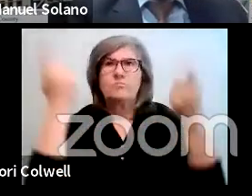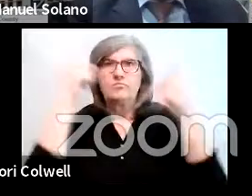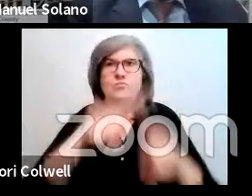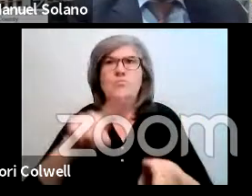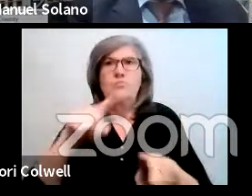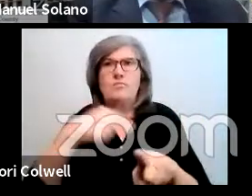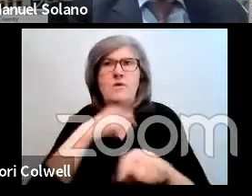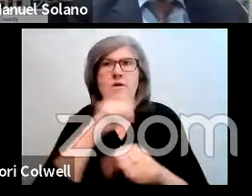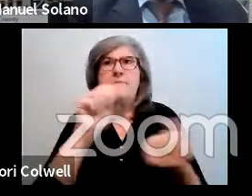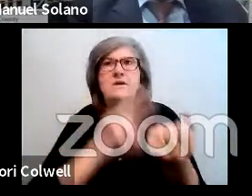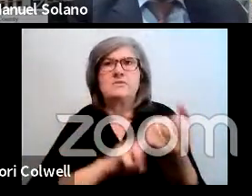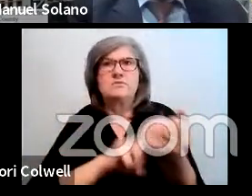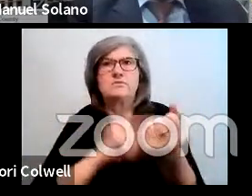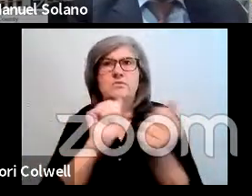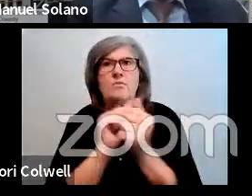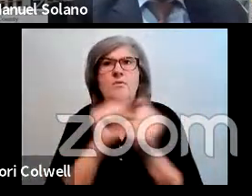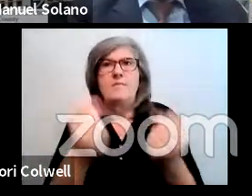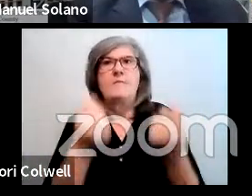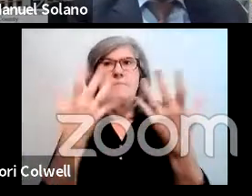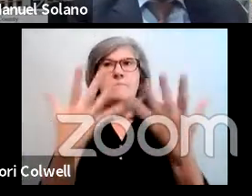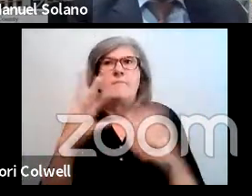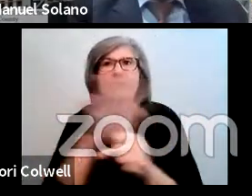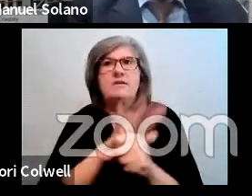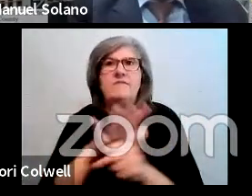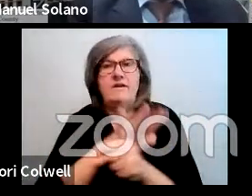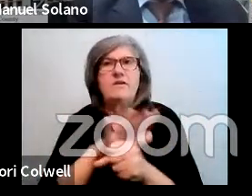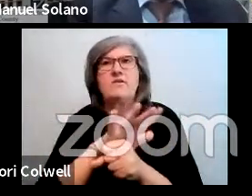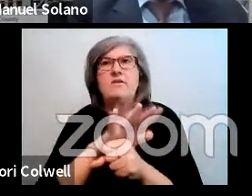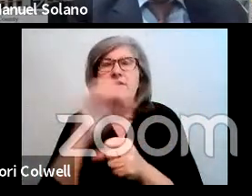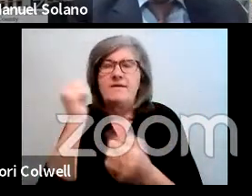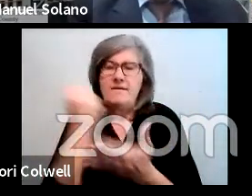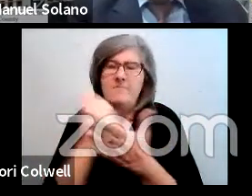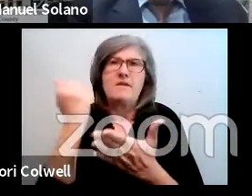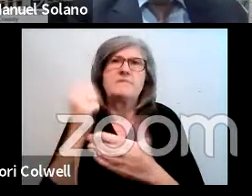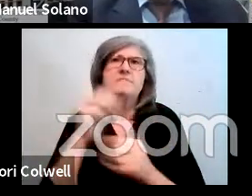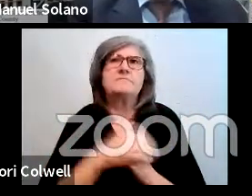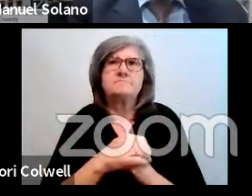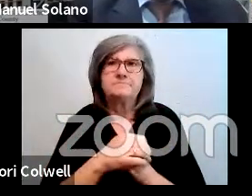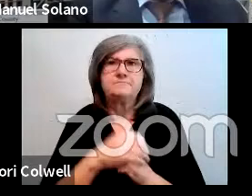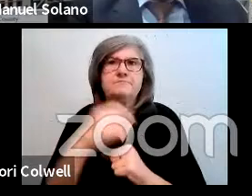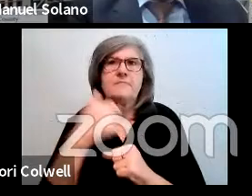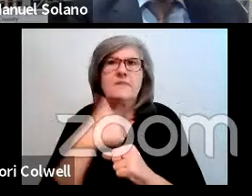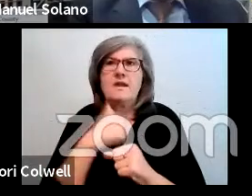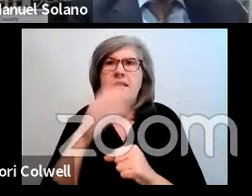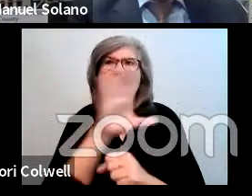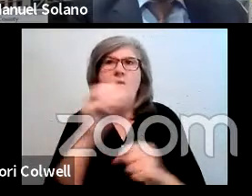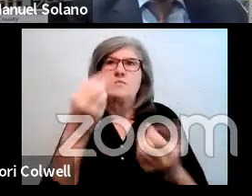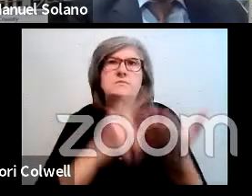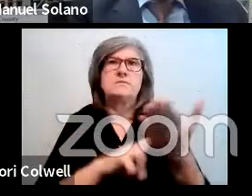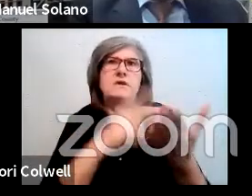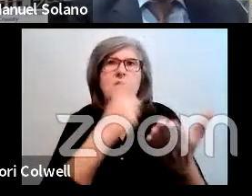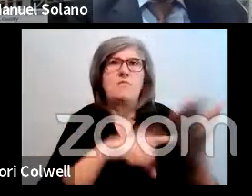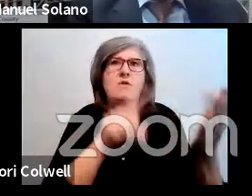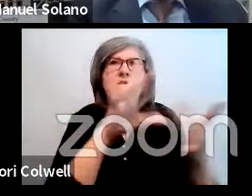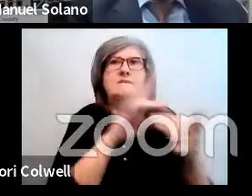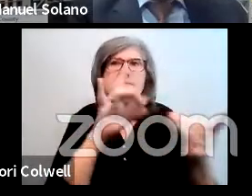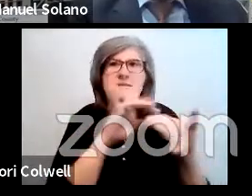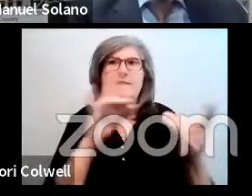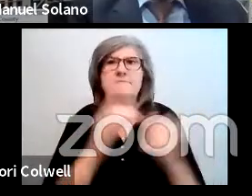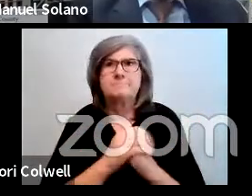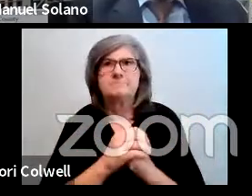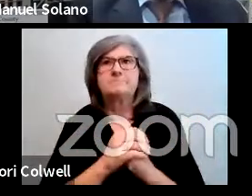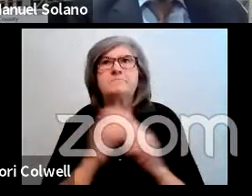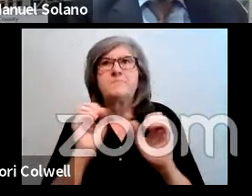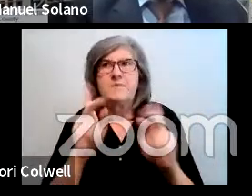I'm a nurse with a bunch of areas amen. I co-sign what he said.